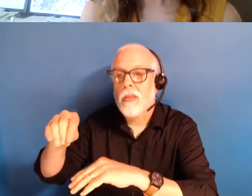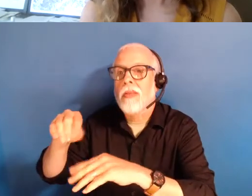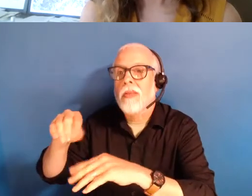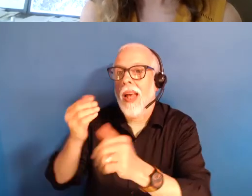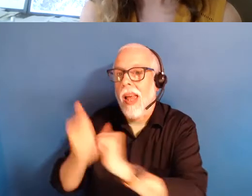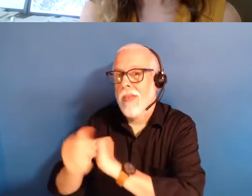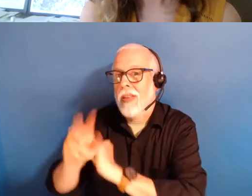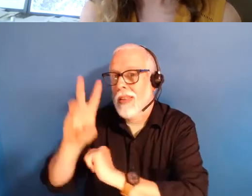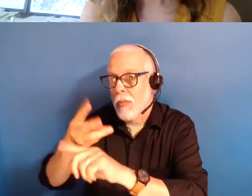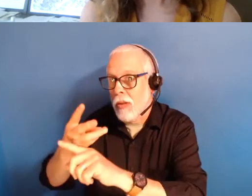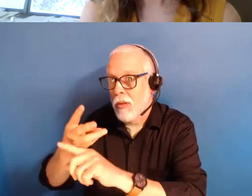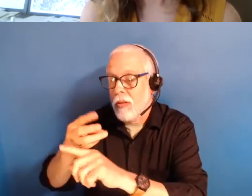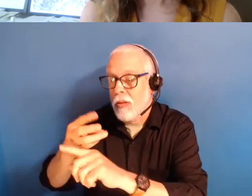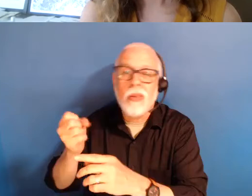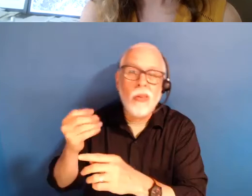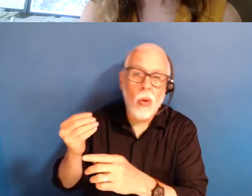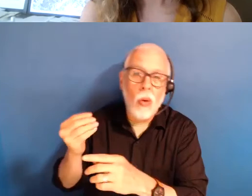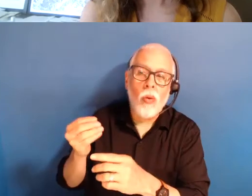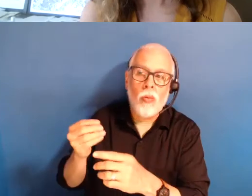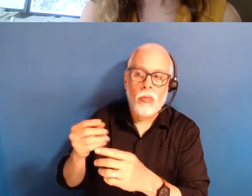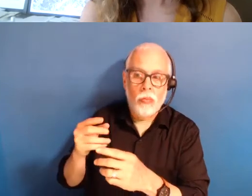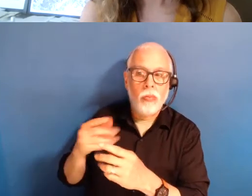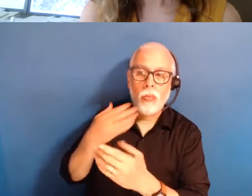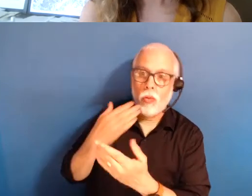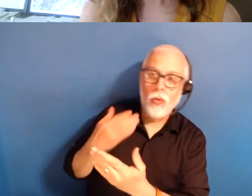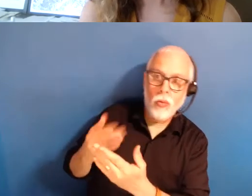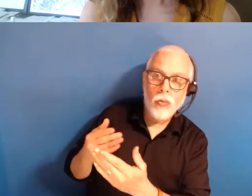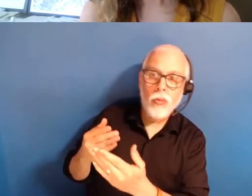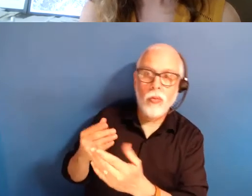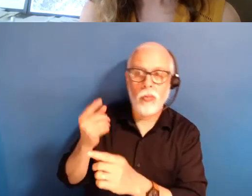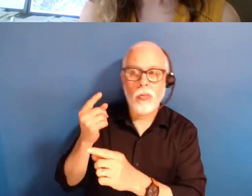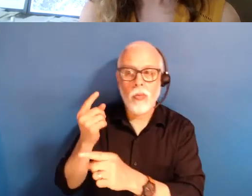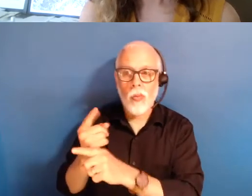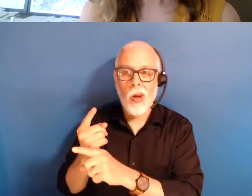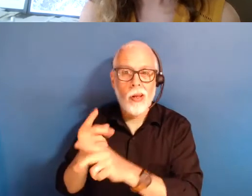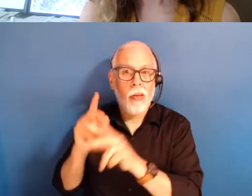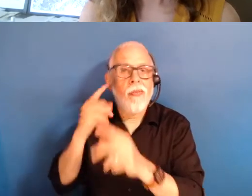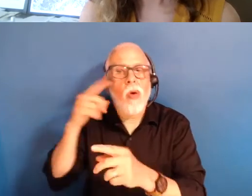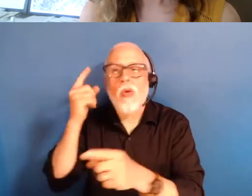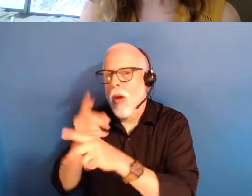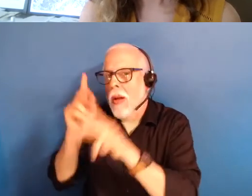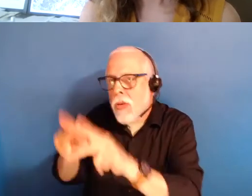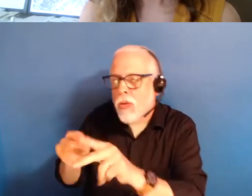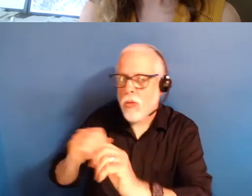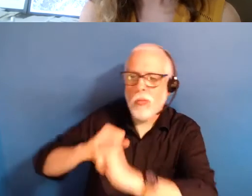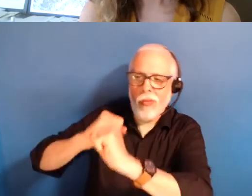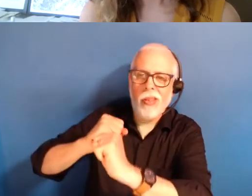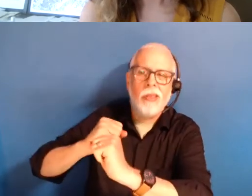months. So it's quite helpful in the right person for preventing